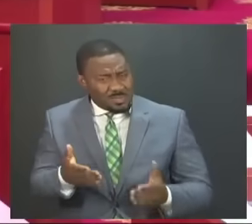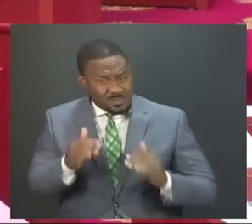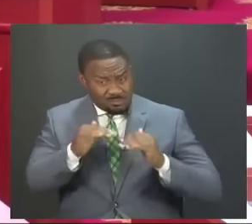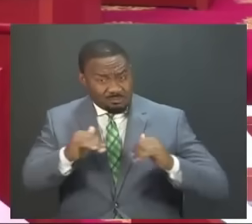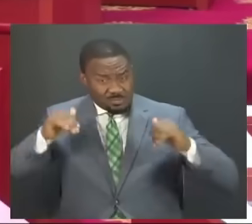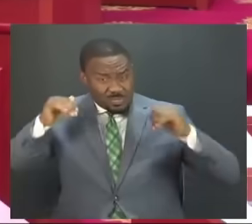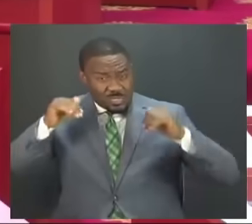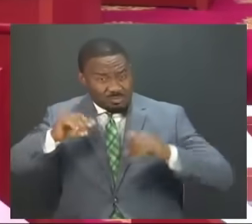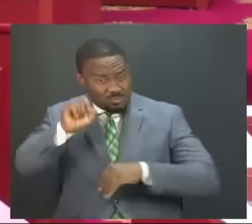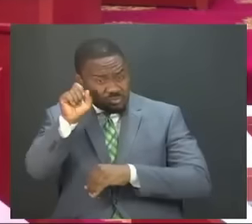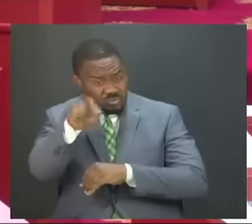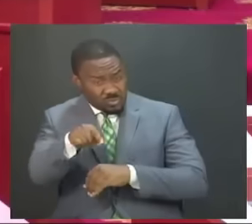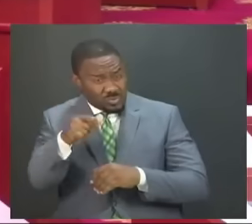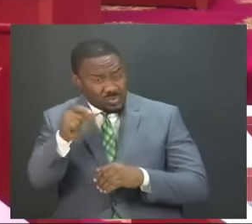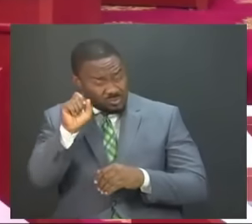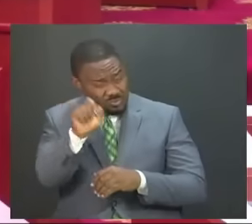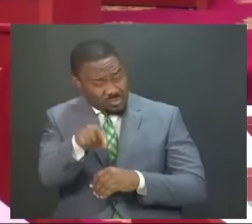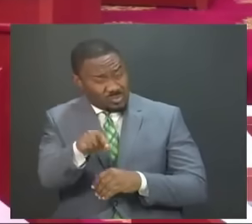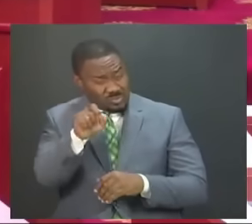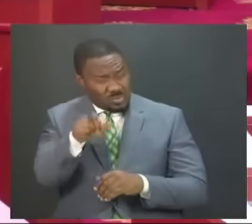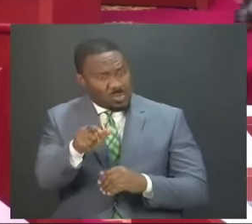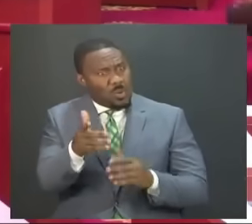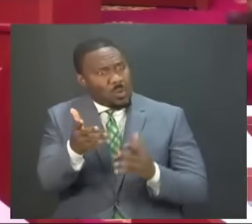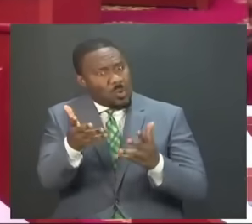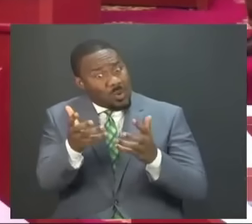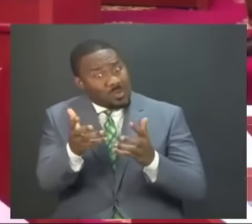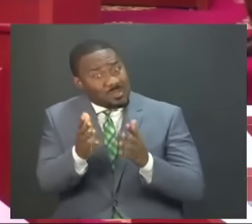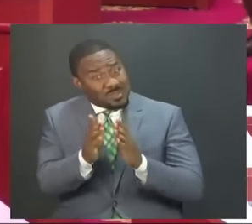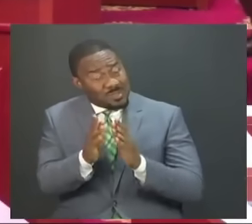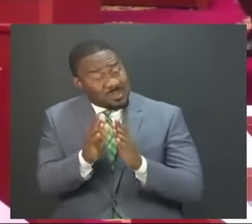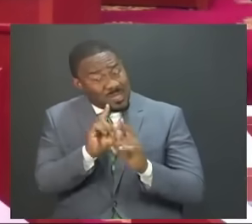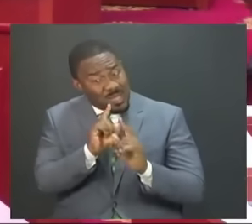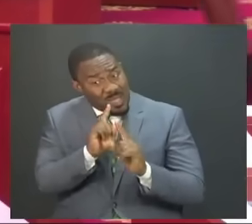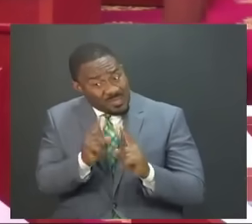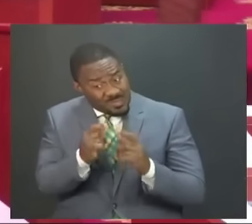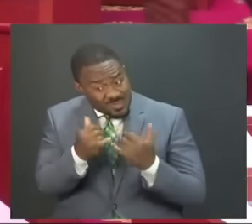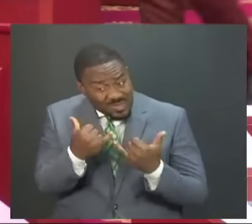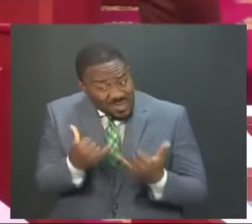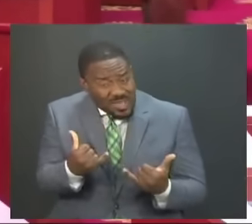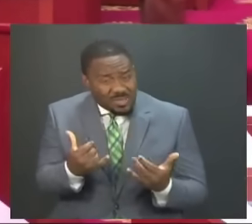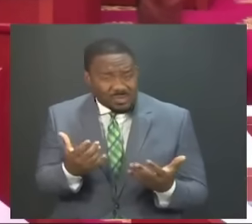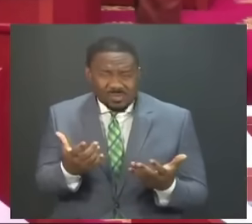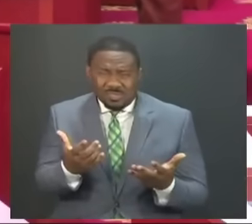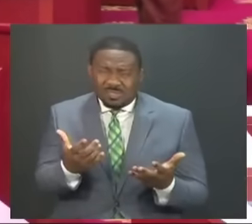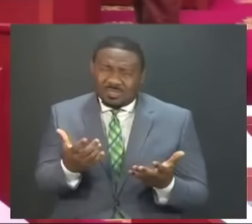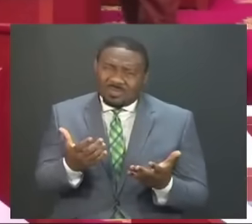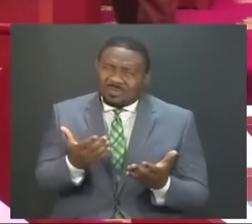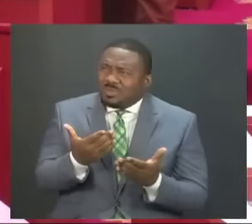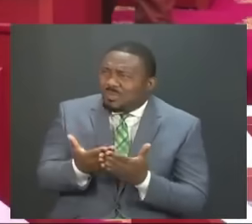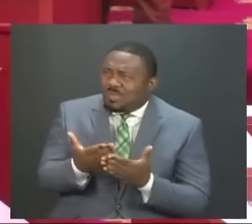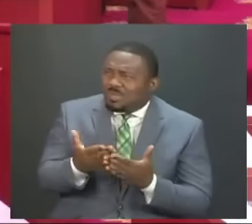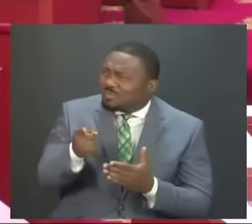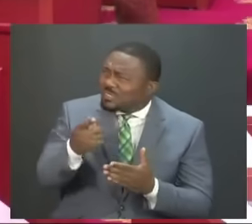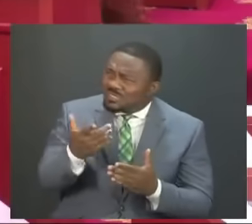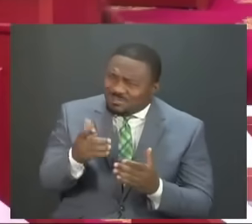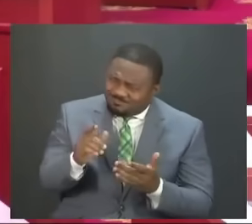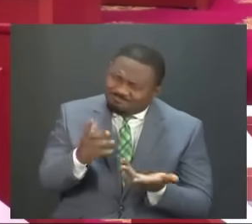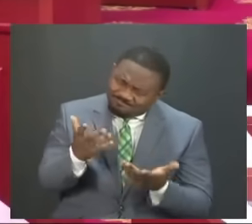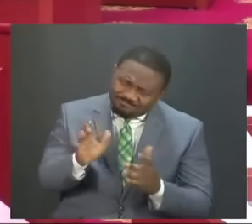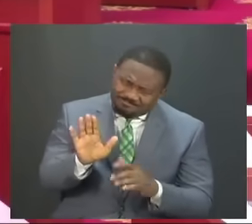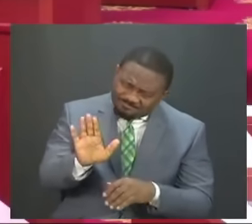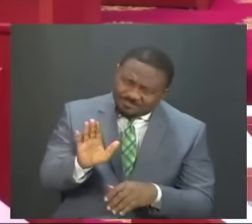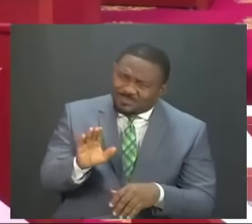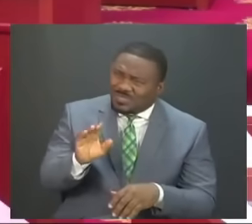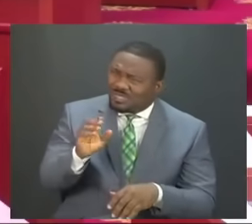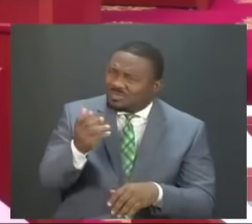sometimes we are begging you to be circumspect in terms of the number of follow-up questions so that a lot more questions can be